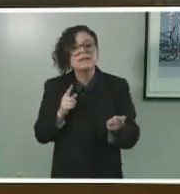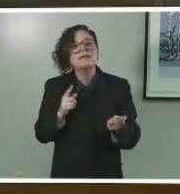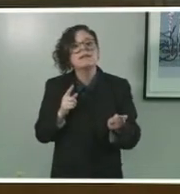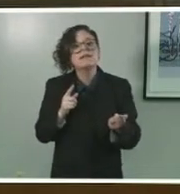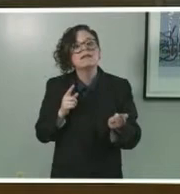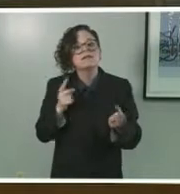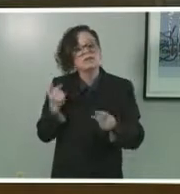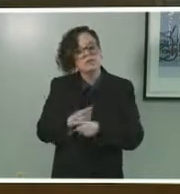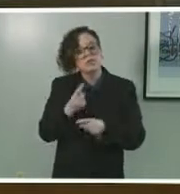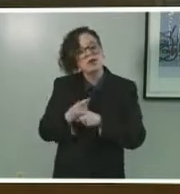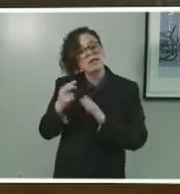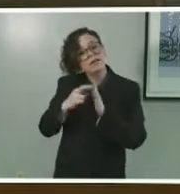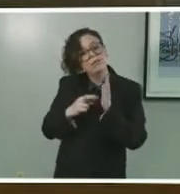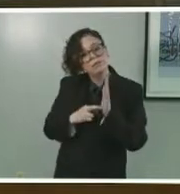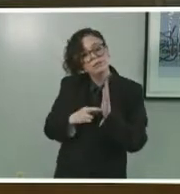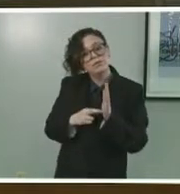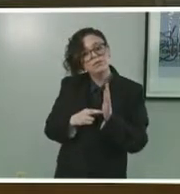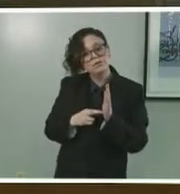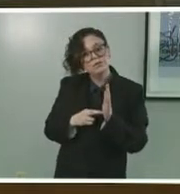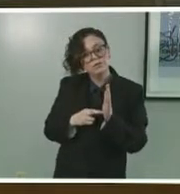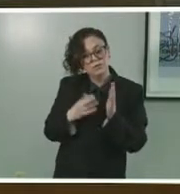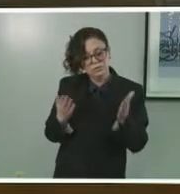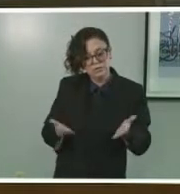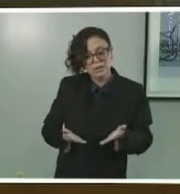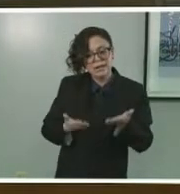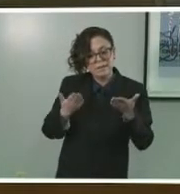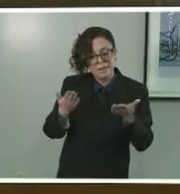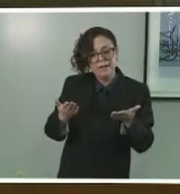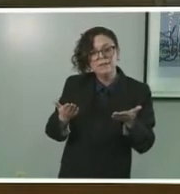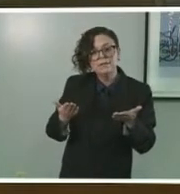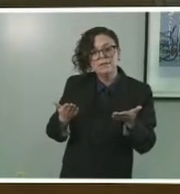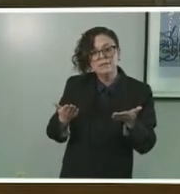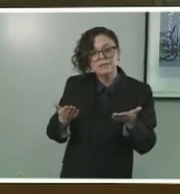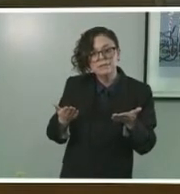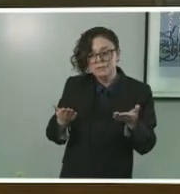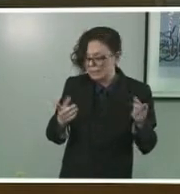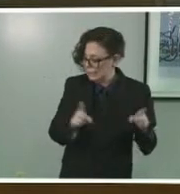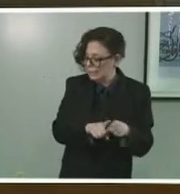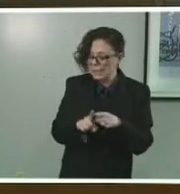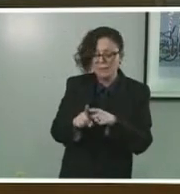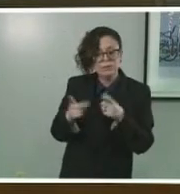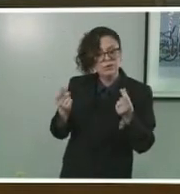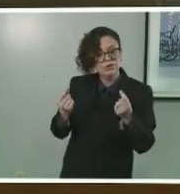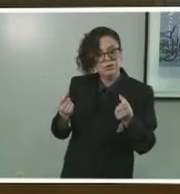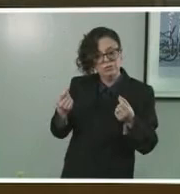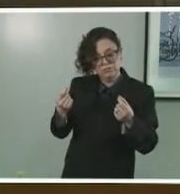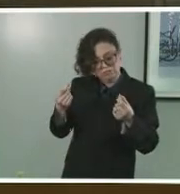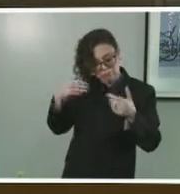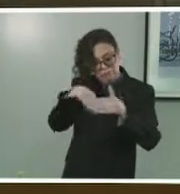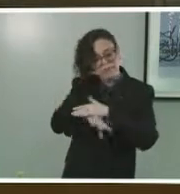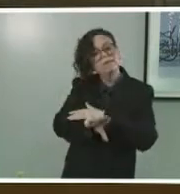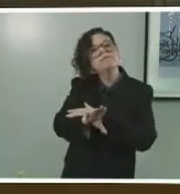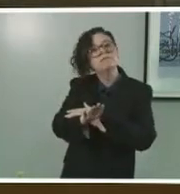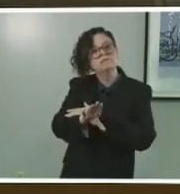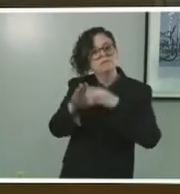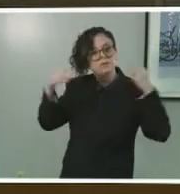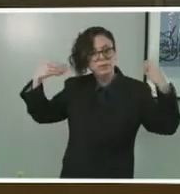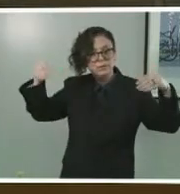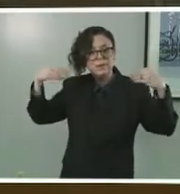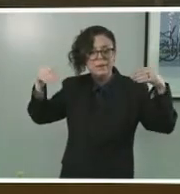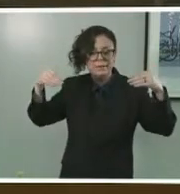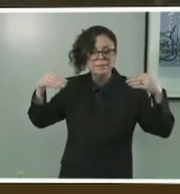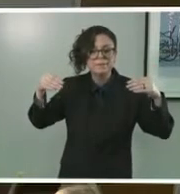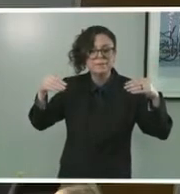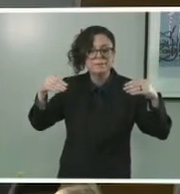ordinary rules that we recommend are going to be consistent for how you conduct your grocery shopping. Mm-hmm. I would say people